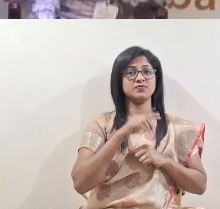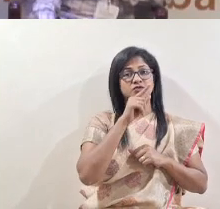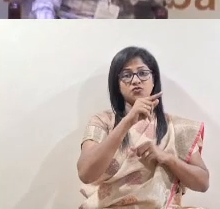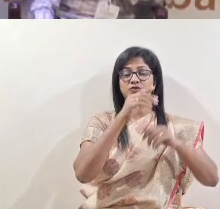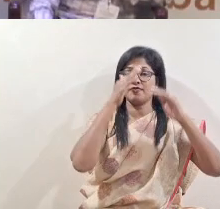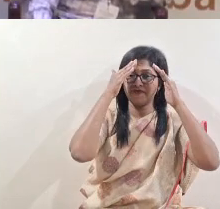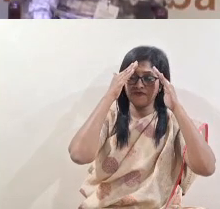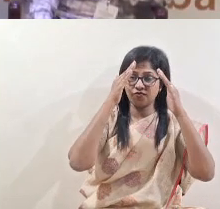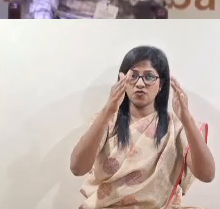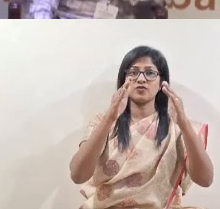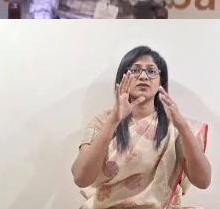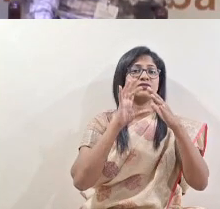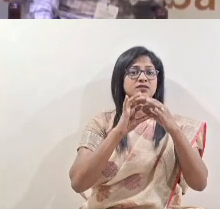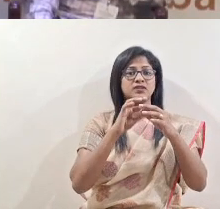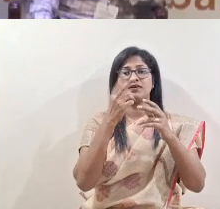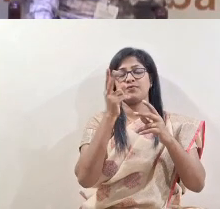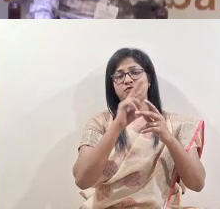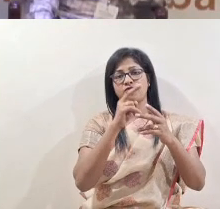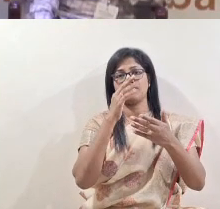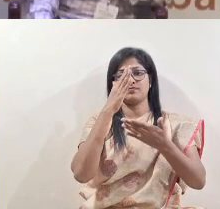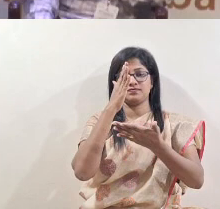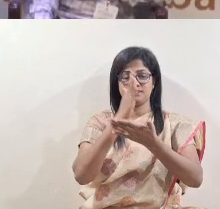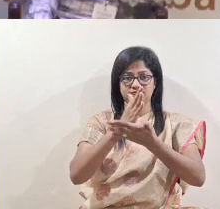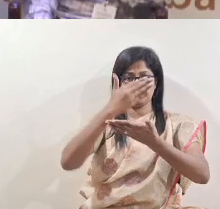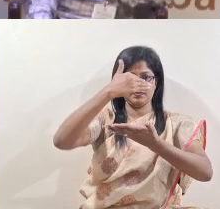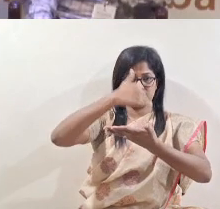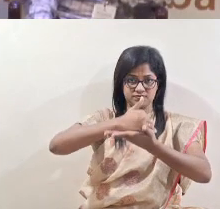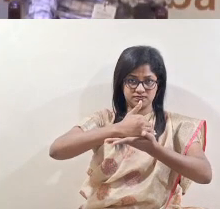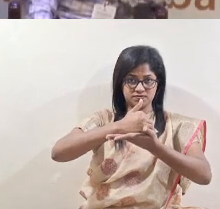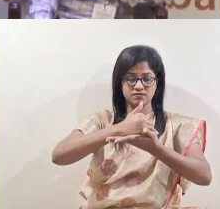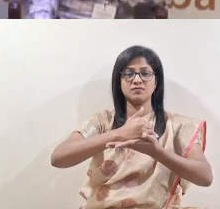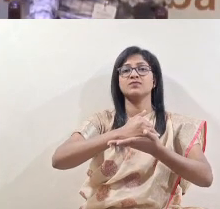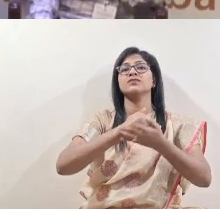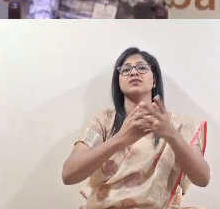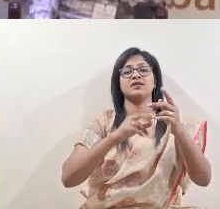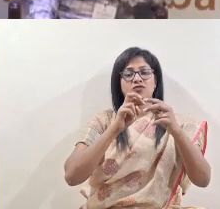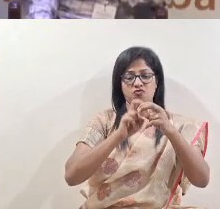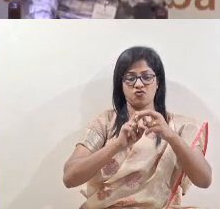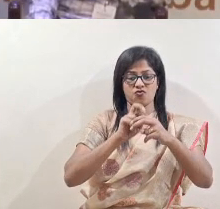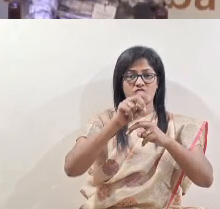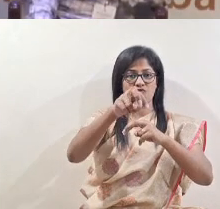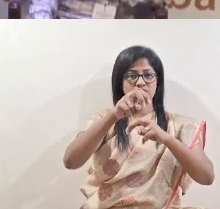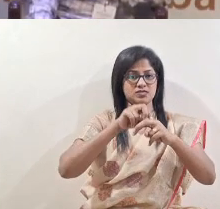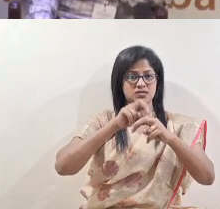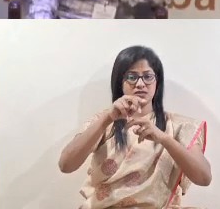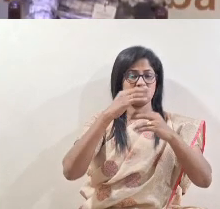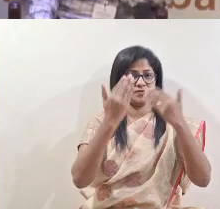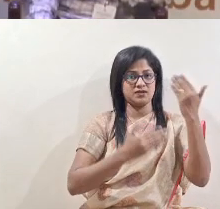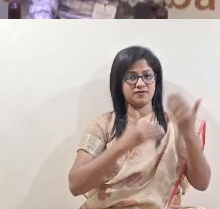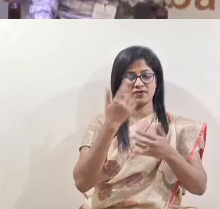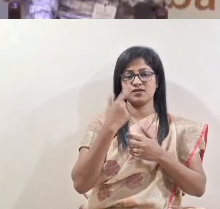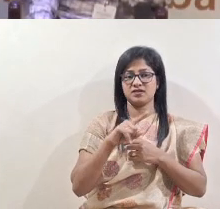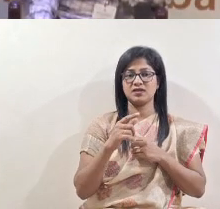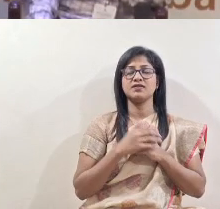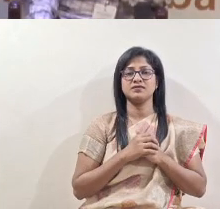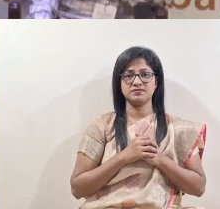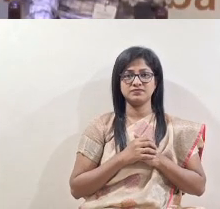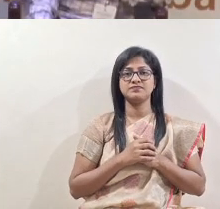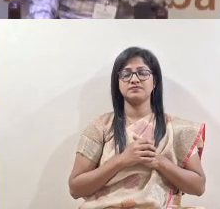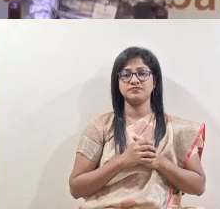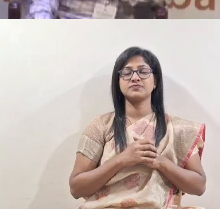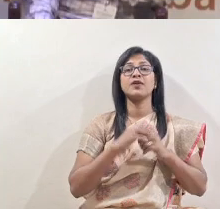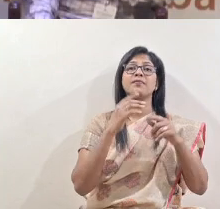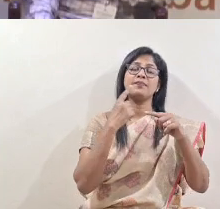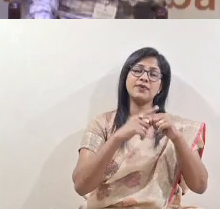your focus is on both intersection. You are talking about the crossing behaviors, isn't it? And also at mid